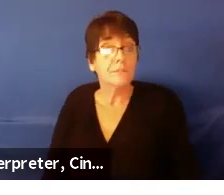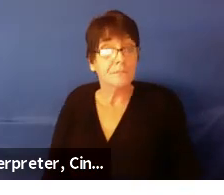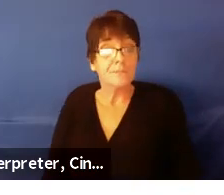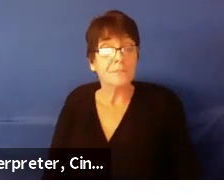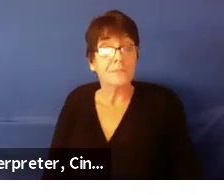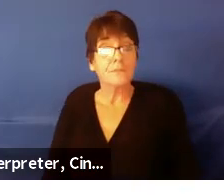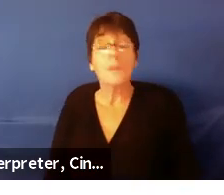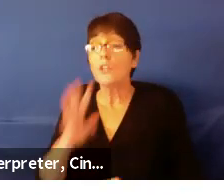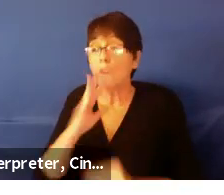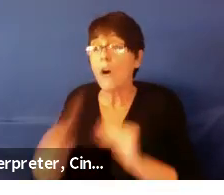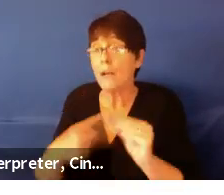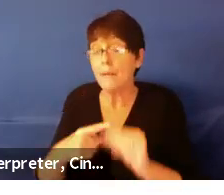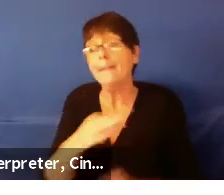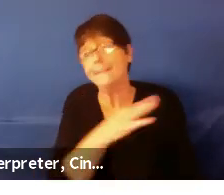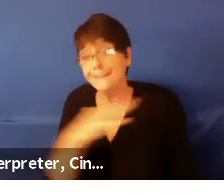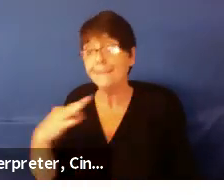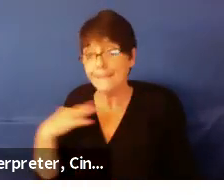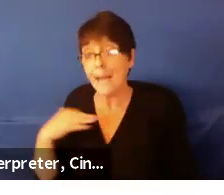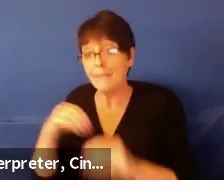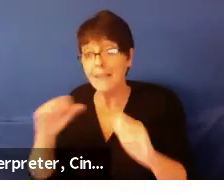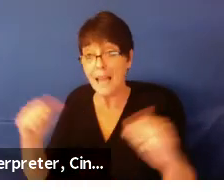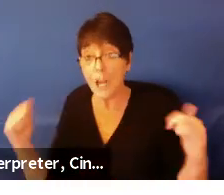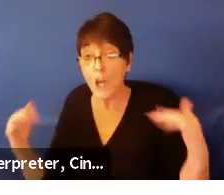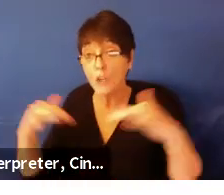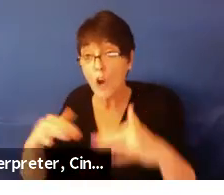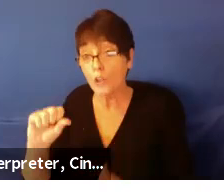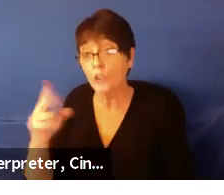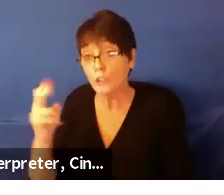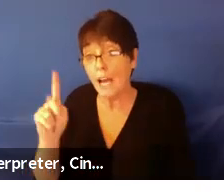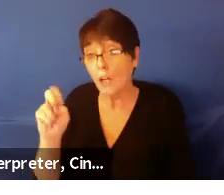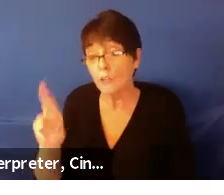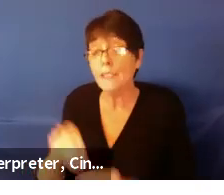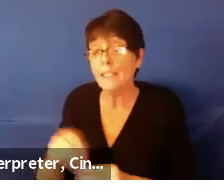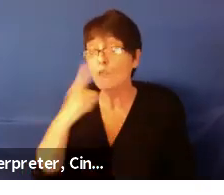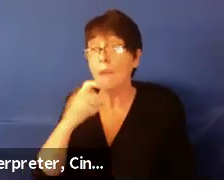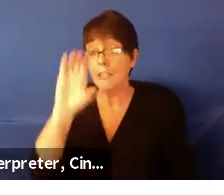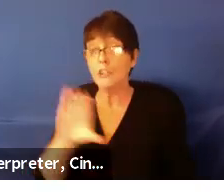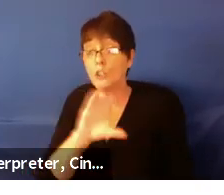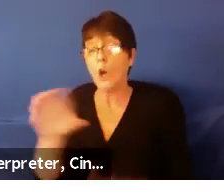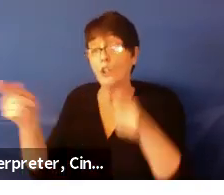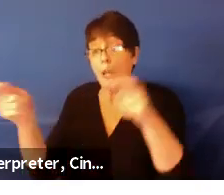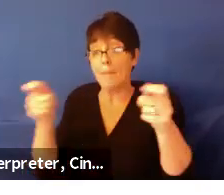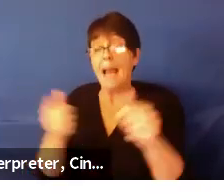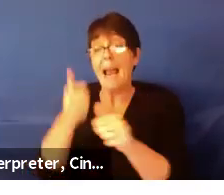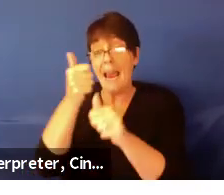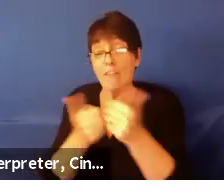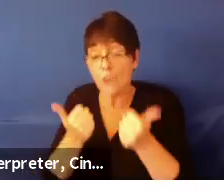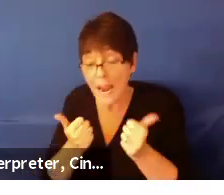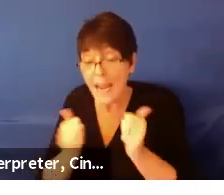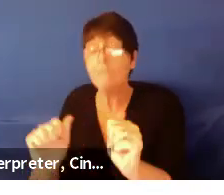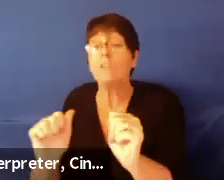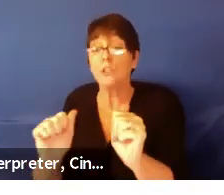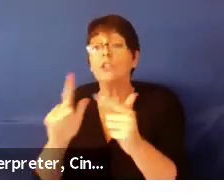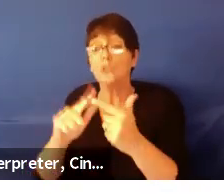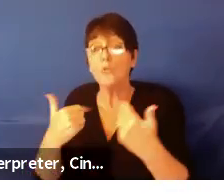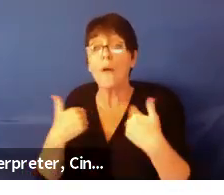I'll talk to you about staffing in the congregate shelters. In Red Cross managed shelters, every effort will be made to